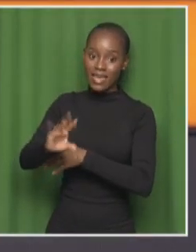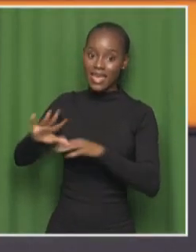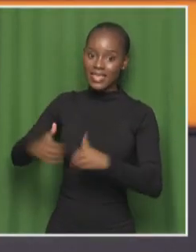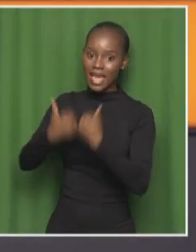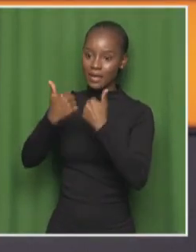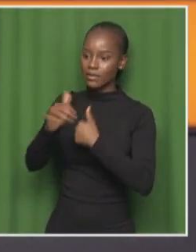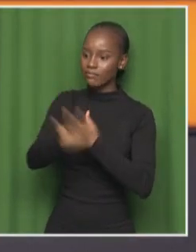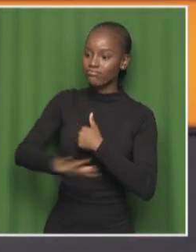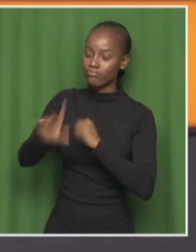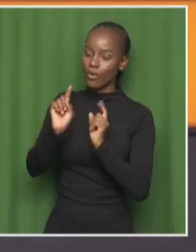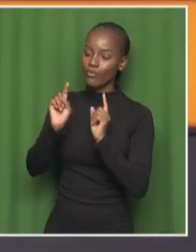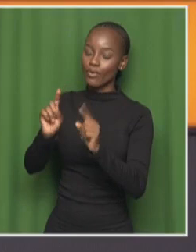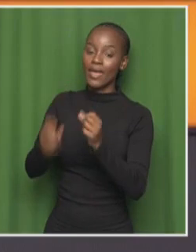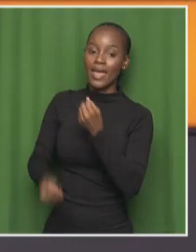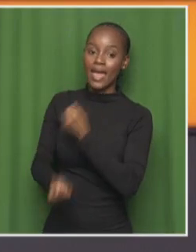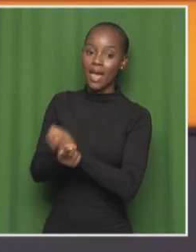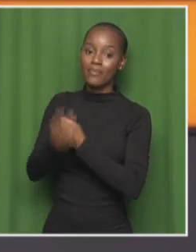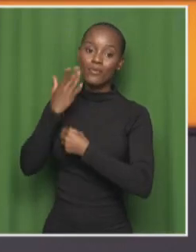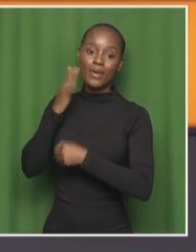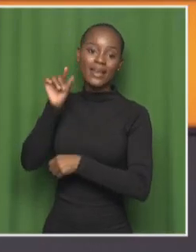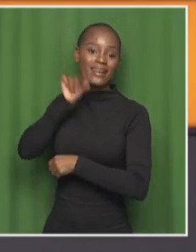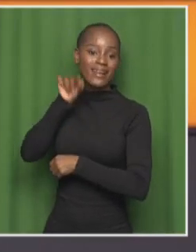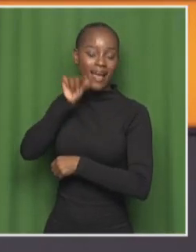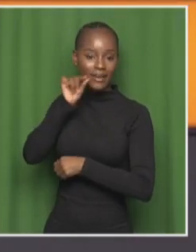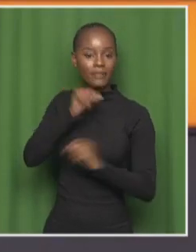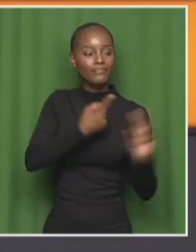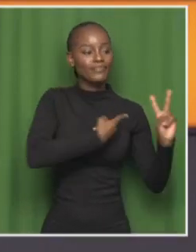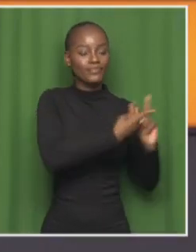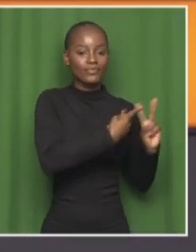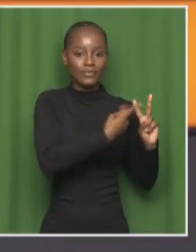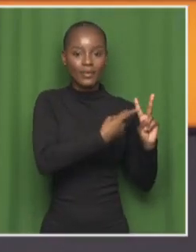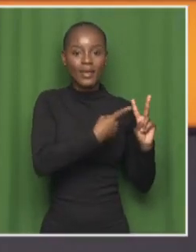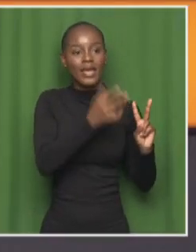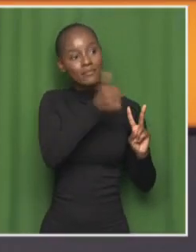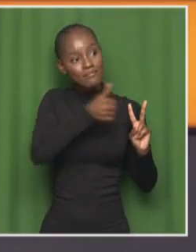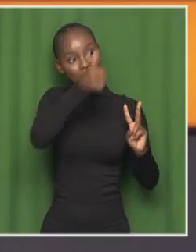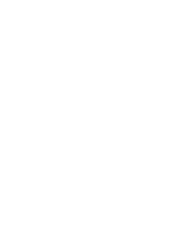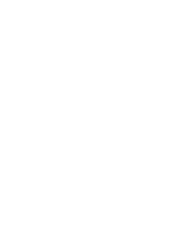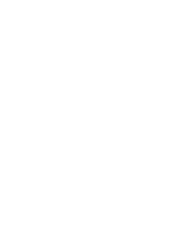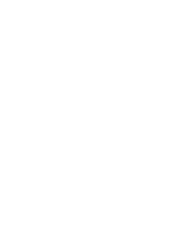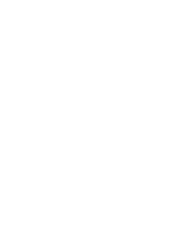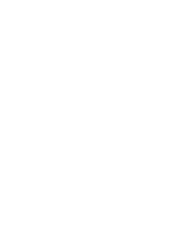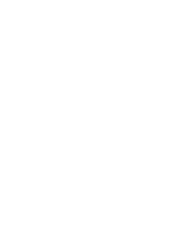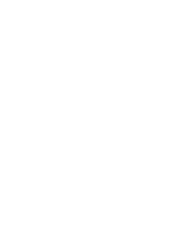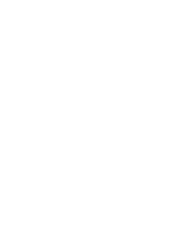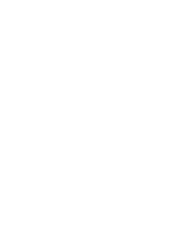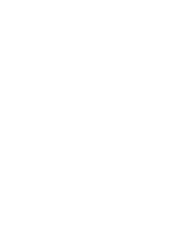We just spoke to the president of Scrabble South Africa, Dr. Obidike, and Vice President Stephen Gruzd.